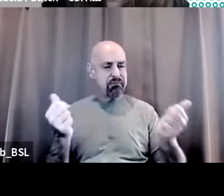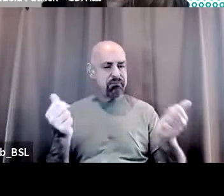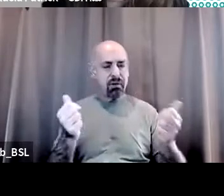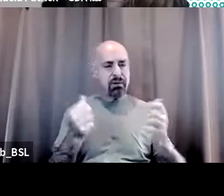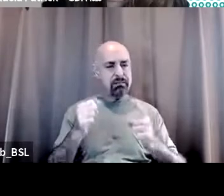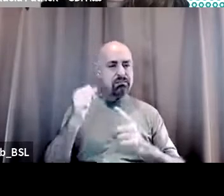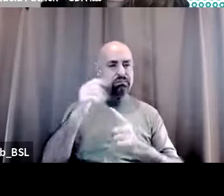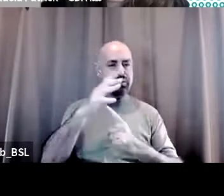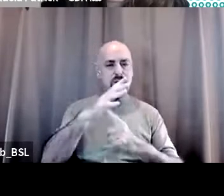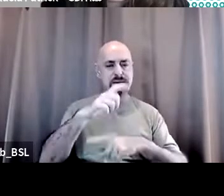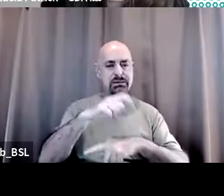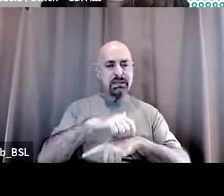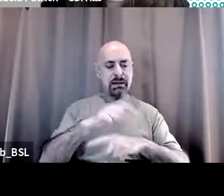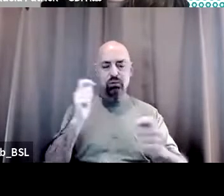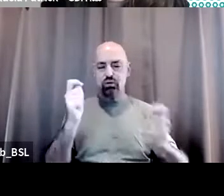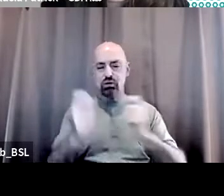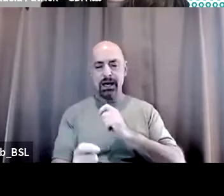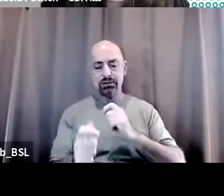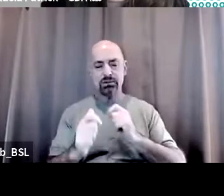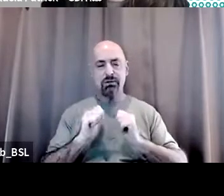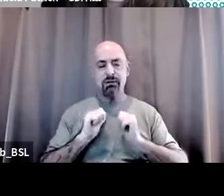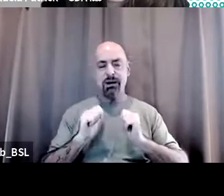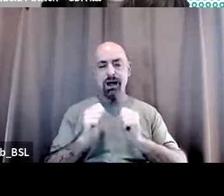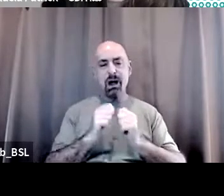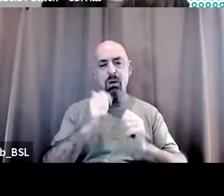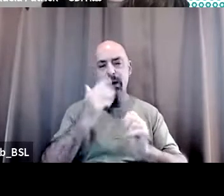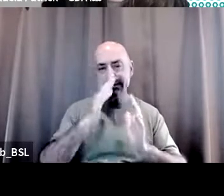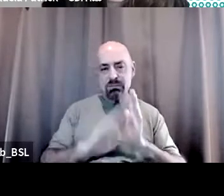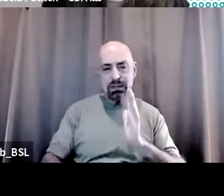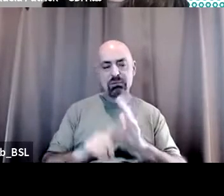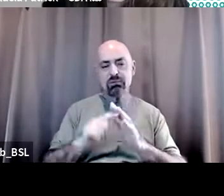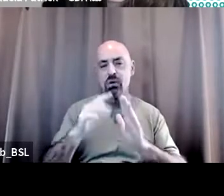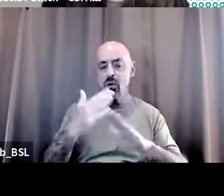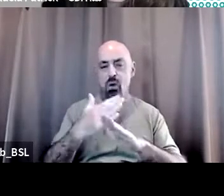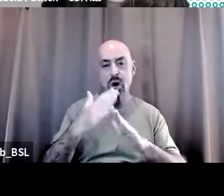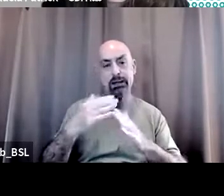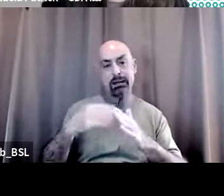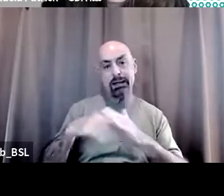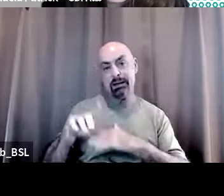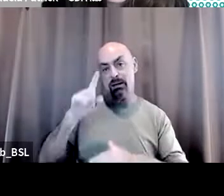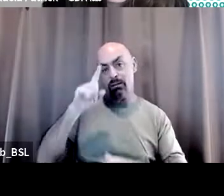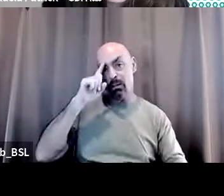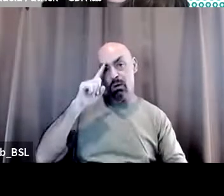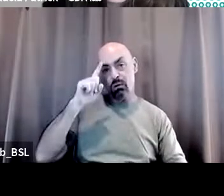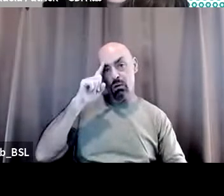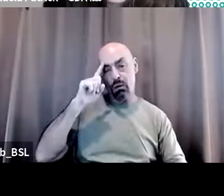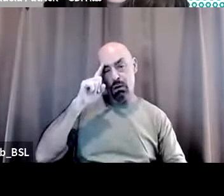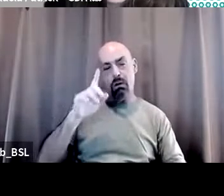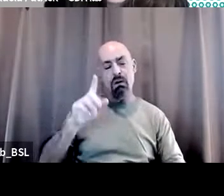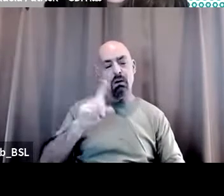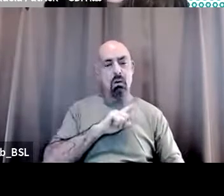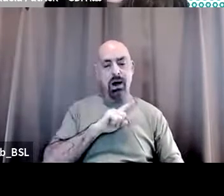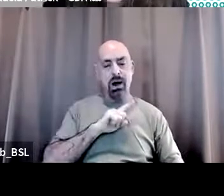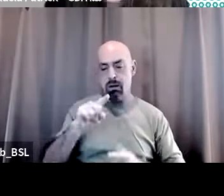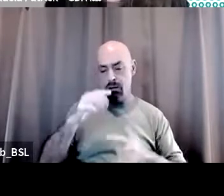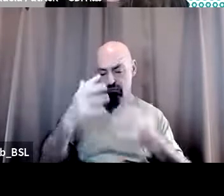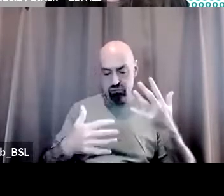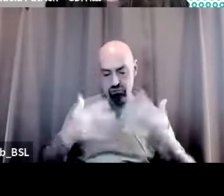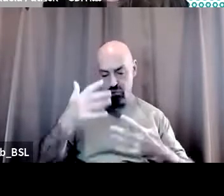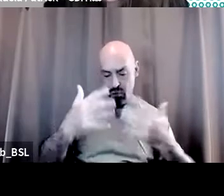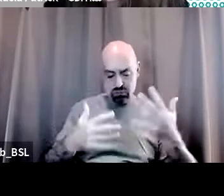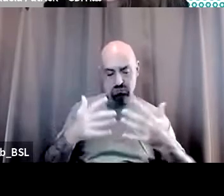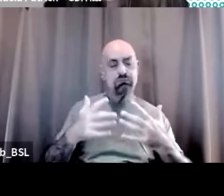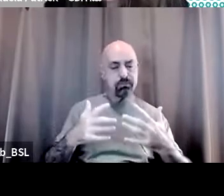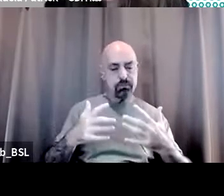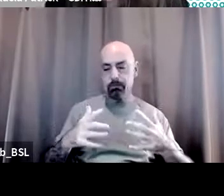of our experience and work in Mongolia, because from this research, a